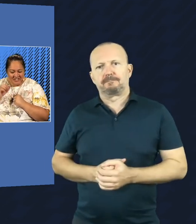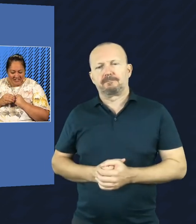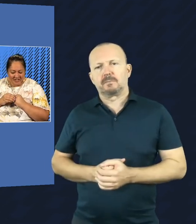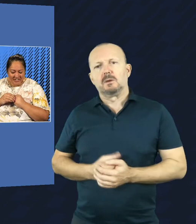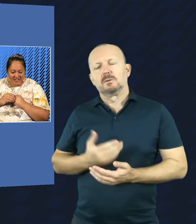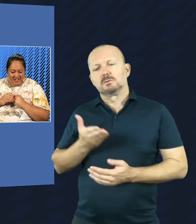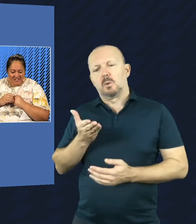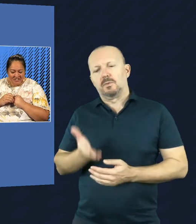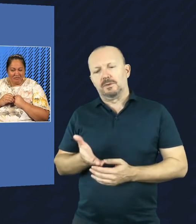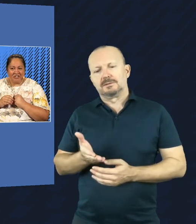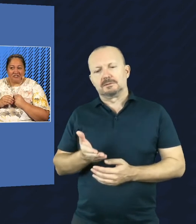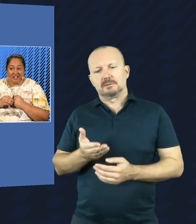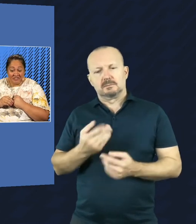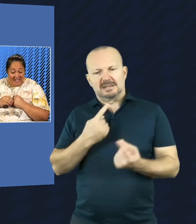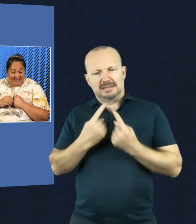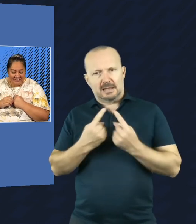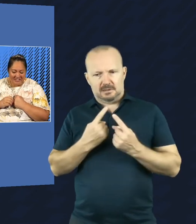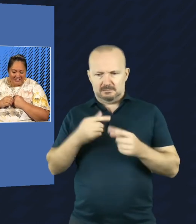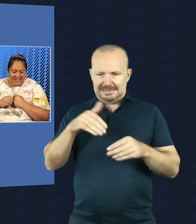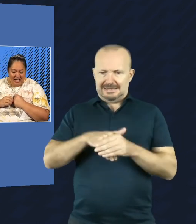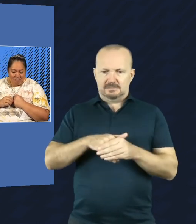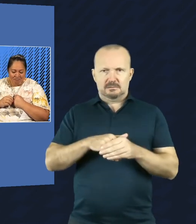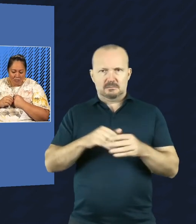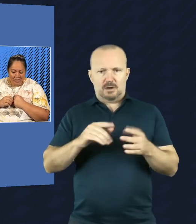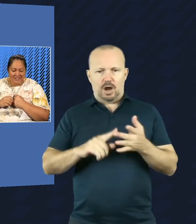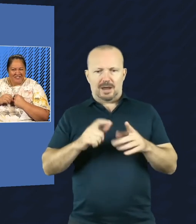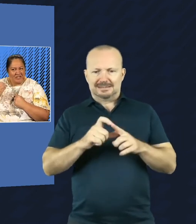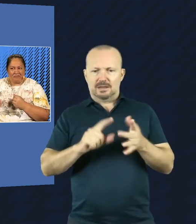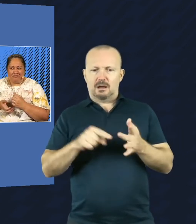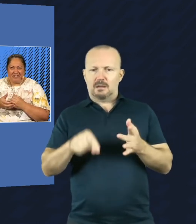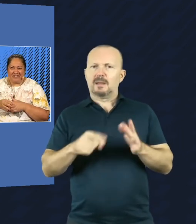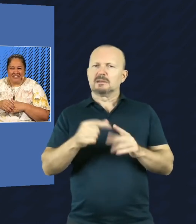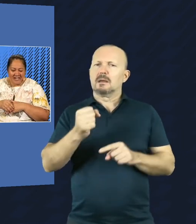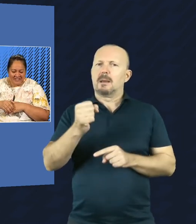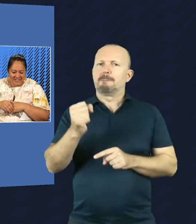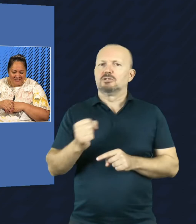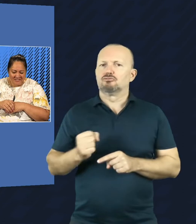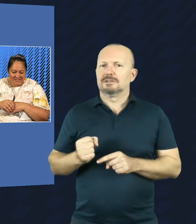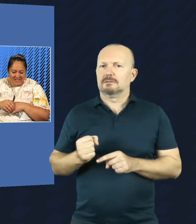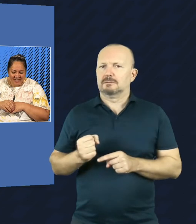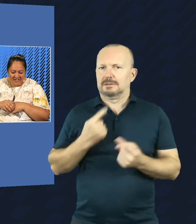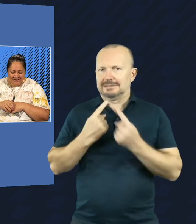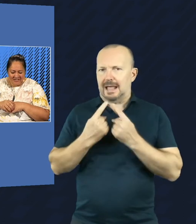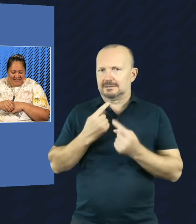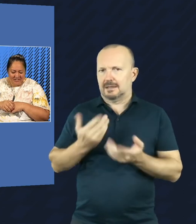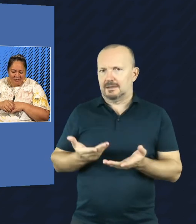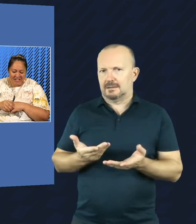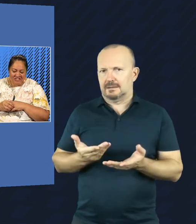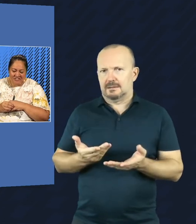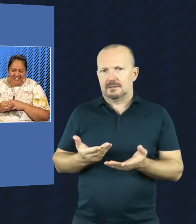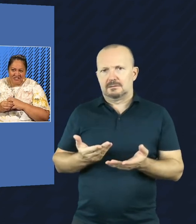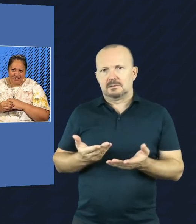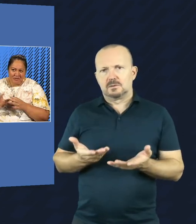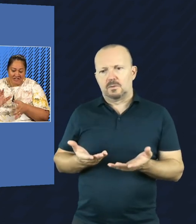data that's sitting in the IDI is administrative data, and that's basically data that is collected